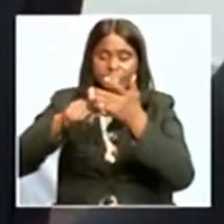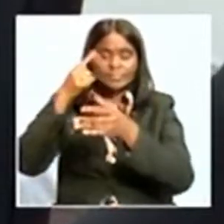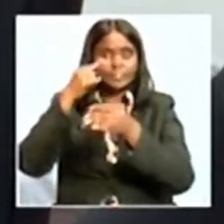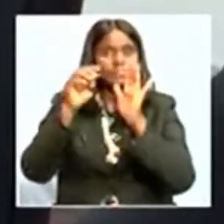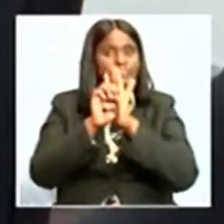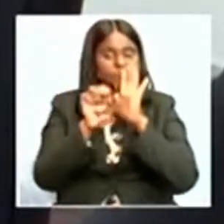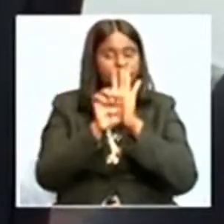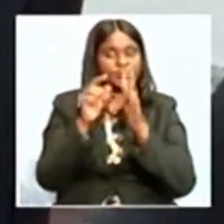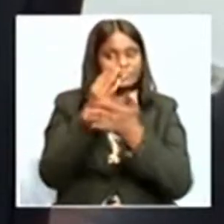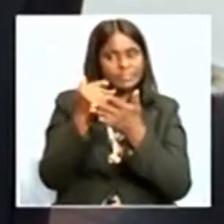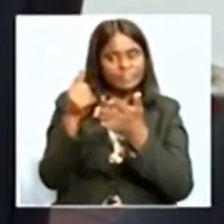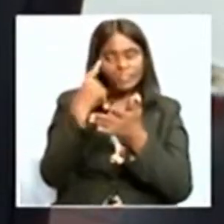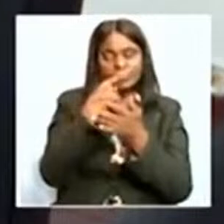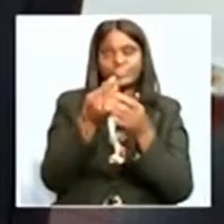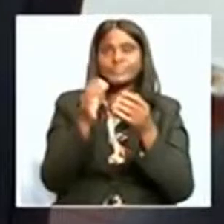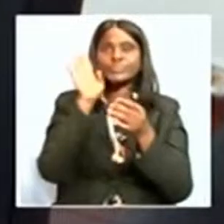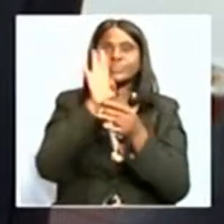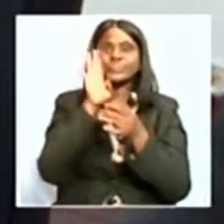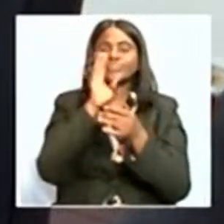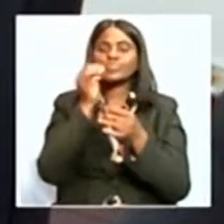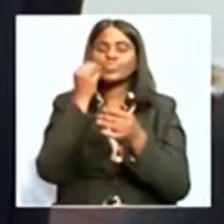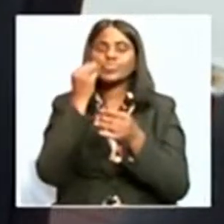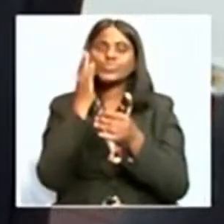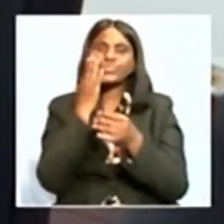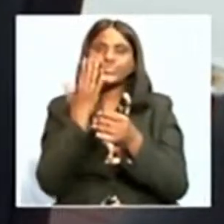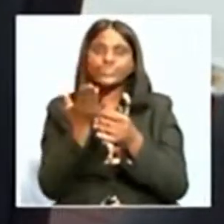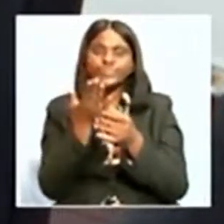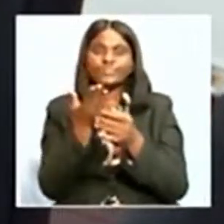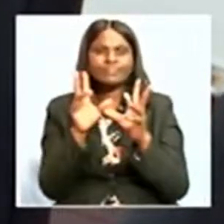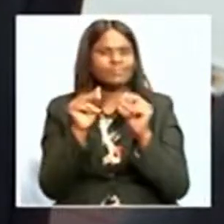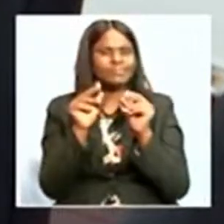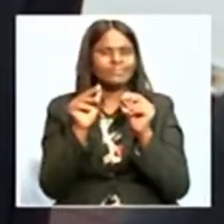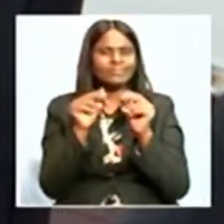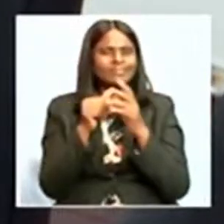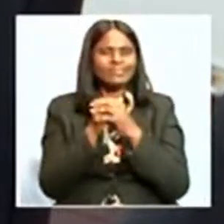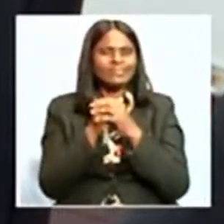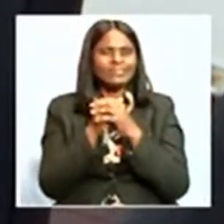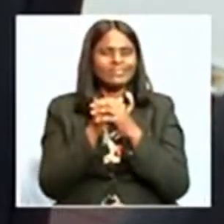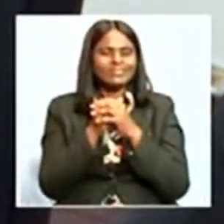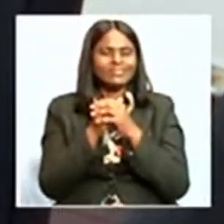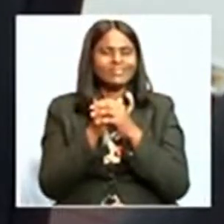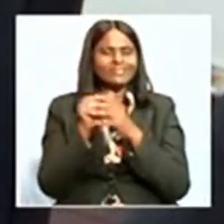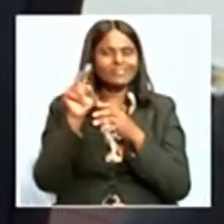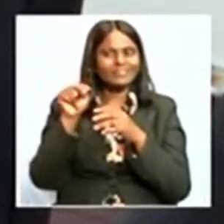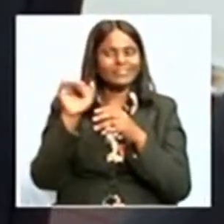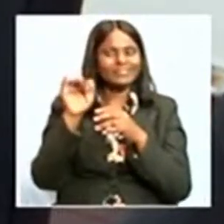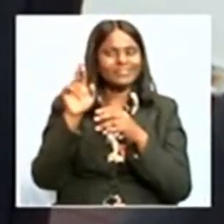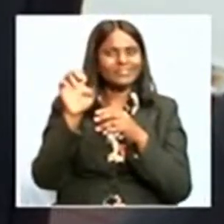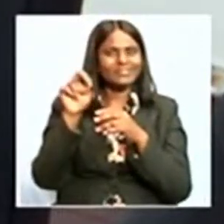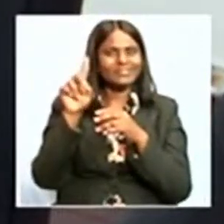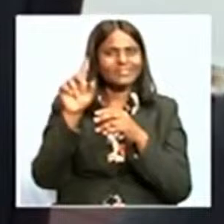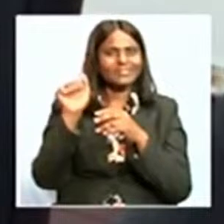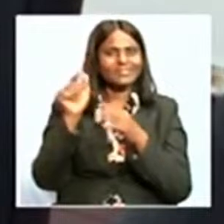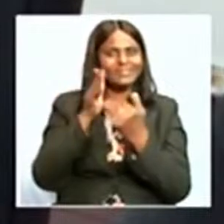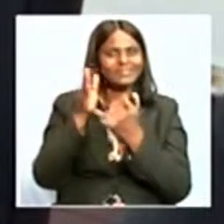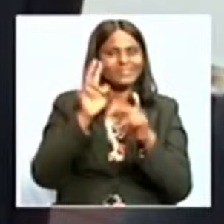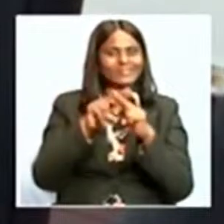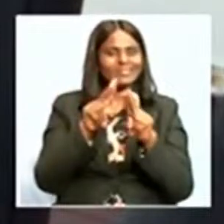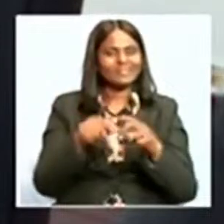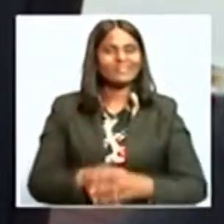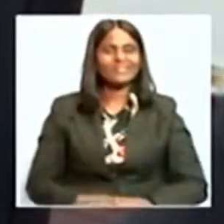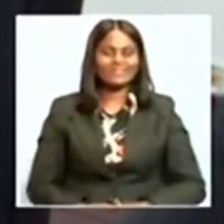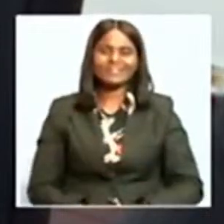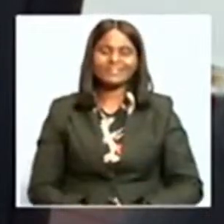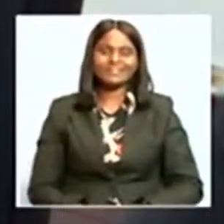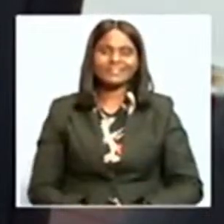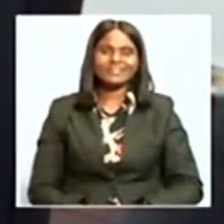example, on someone who brews a beer at home? No, it's not. No, Honorable Nyinenda, through the chair, please. Yeah,